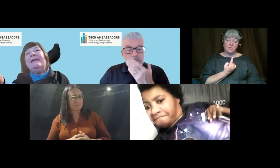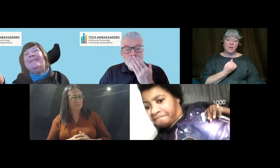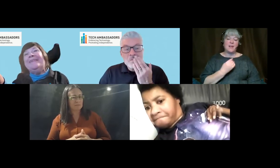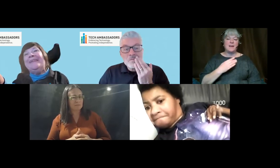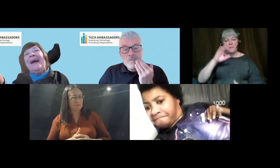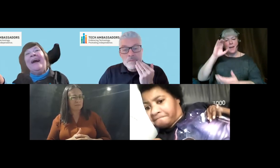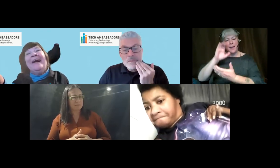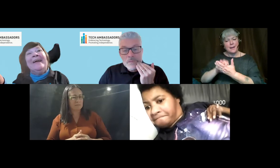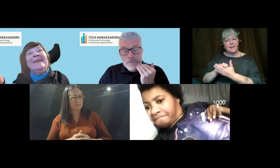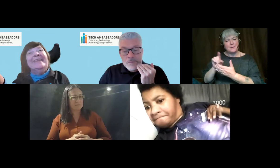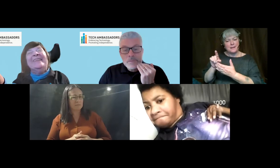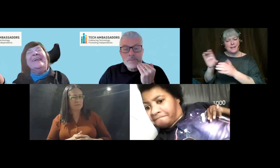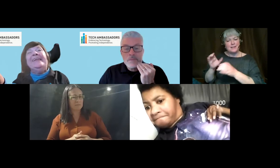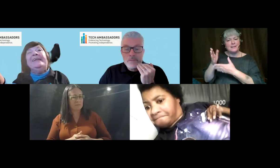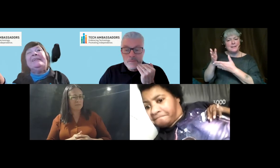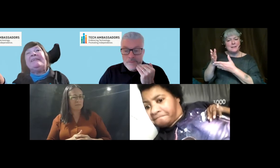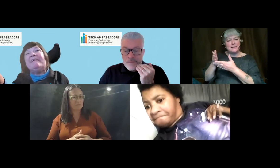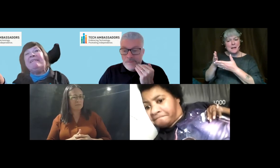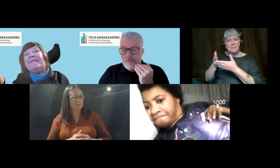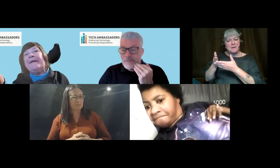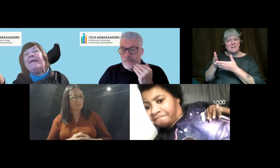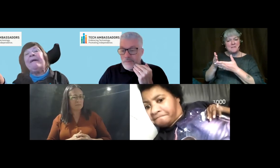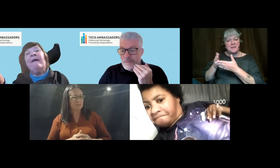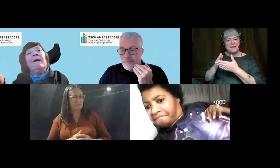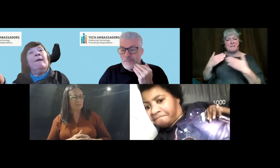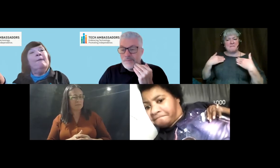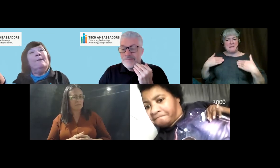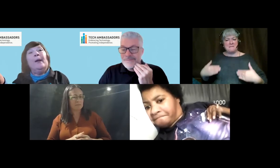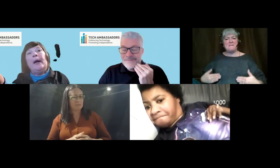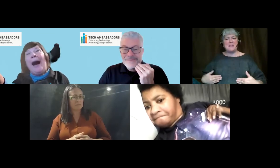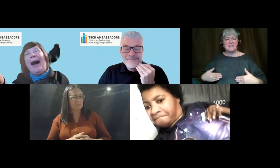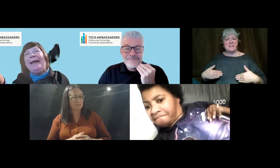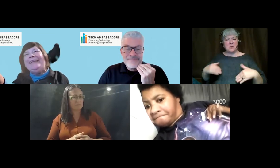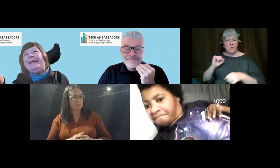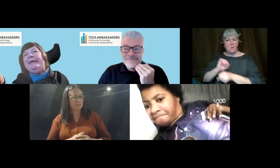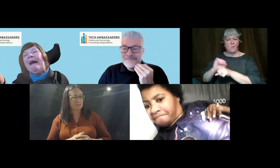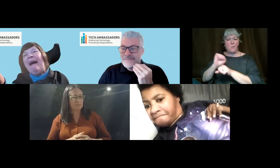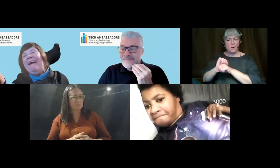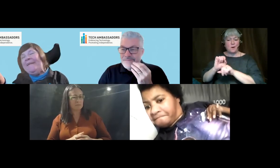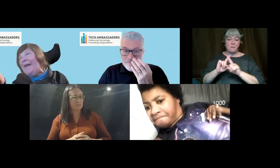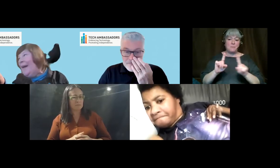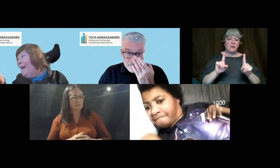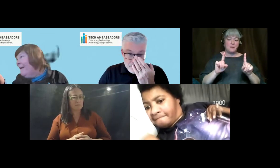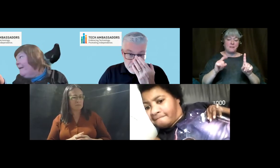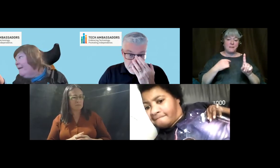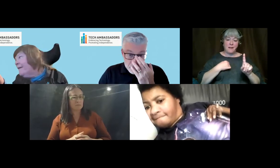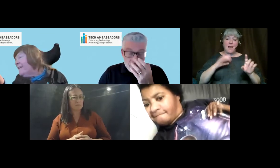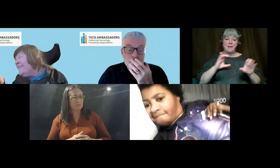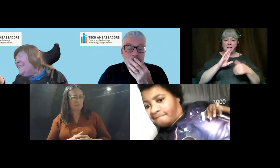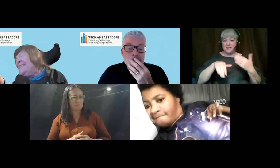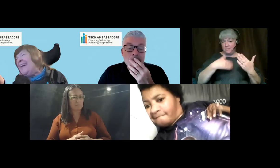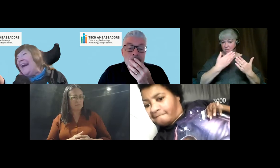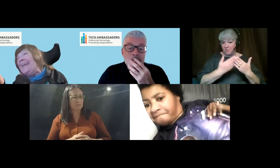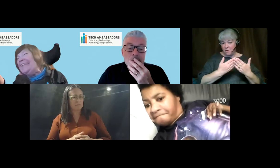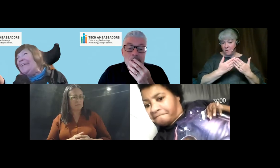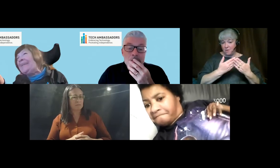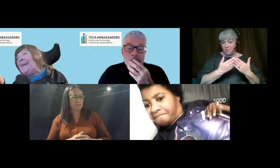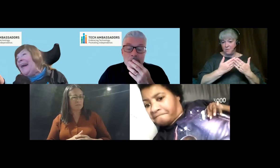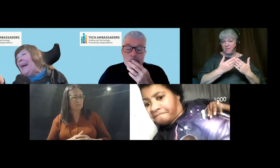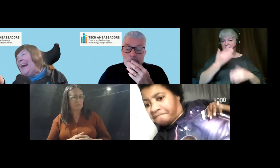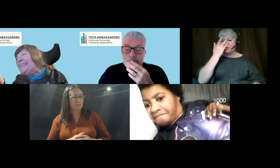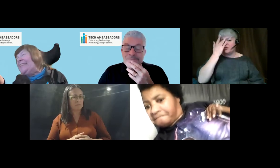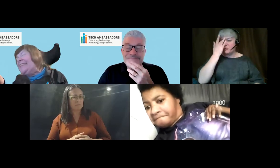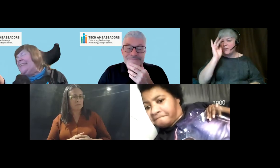did some of the physical work, but I did all the smart